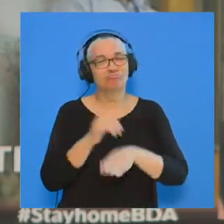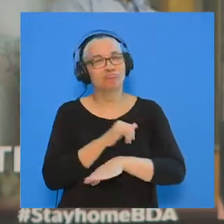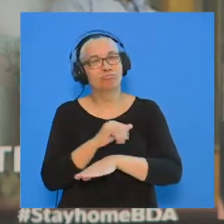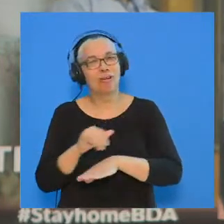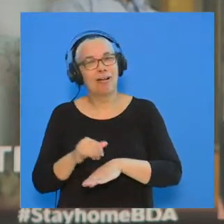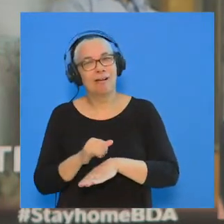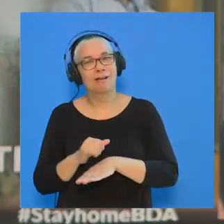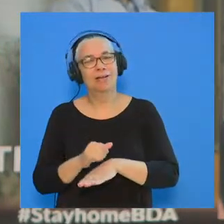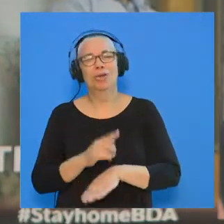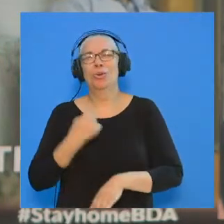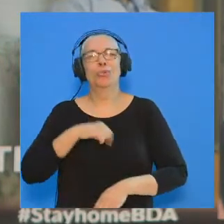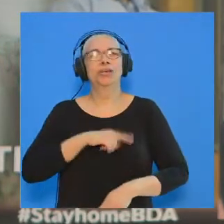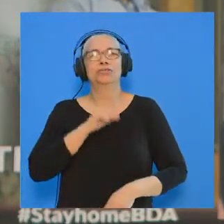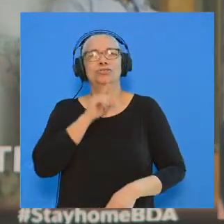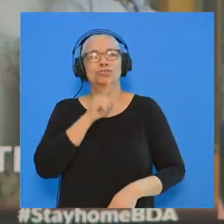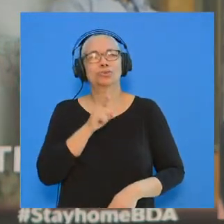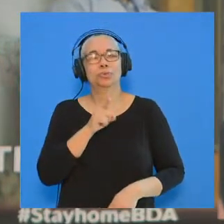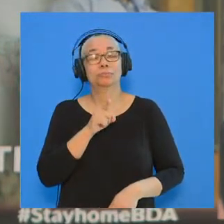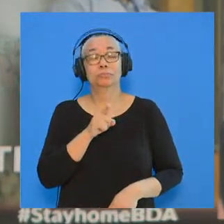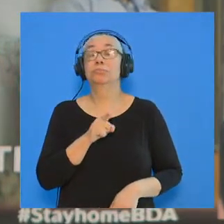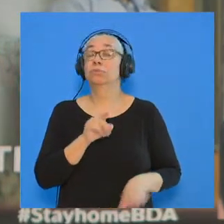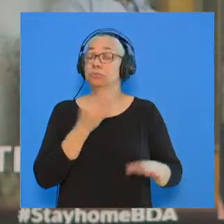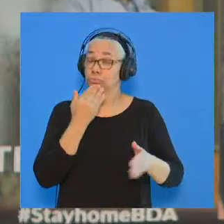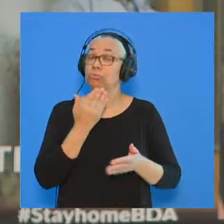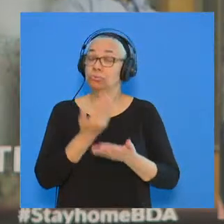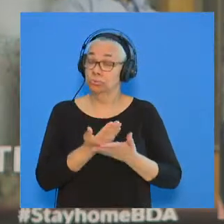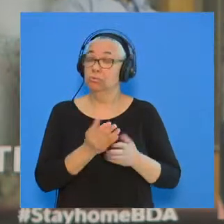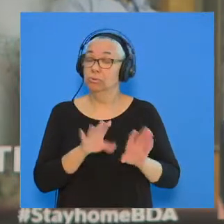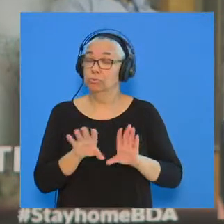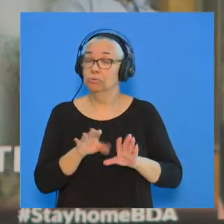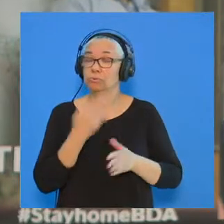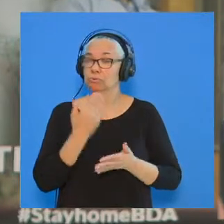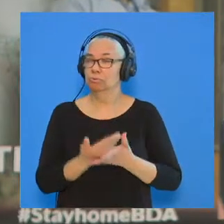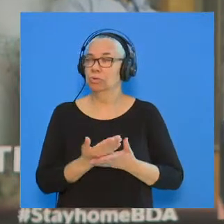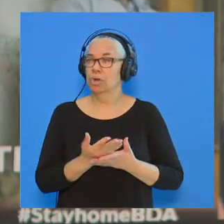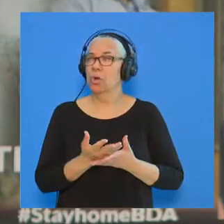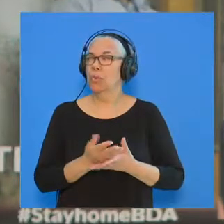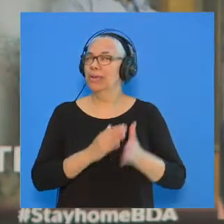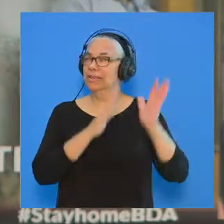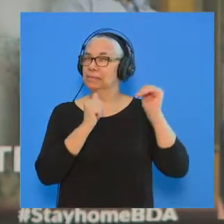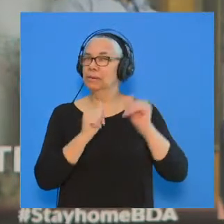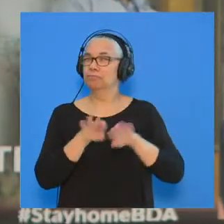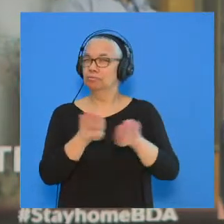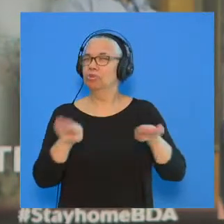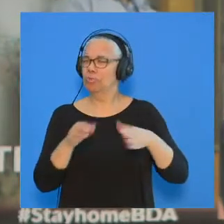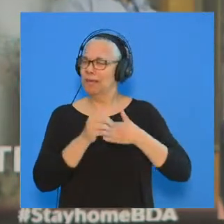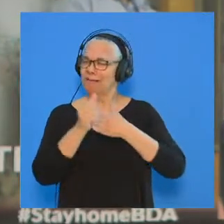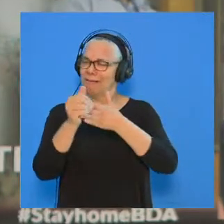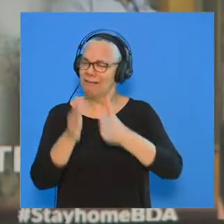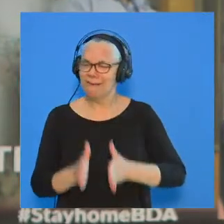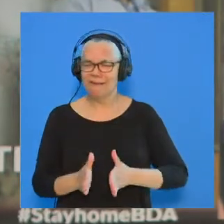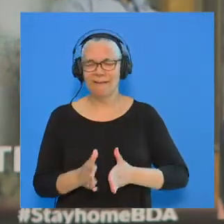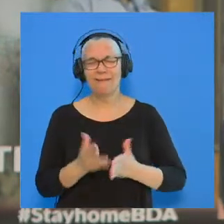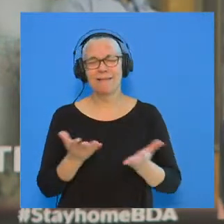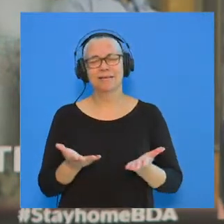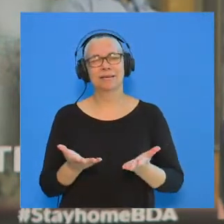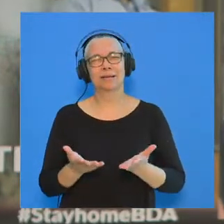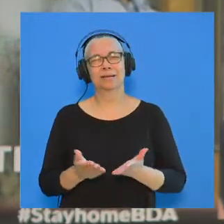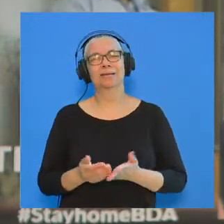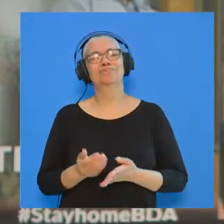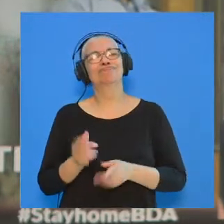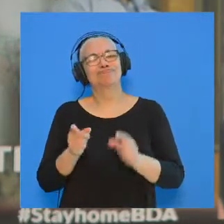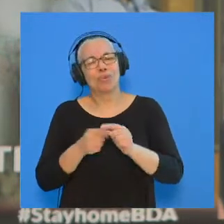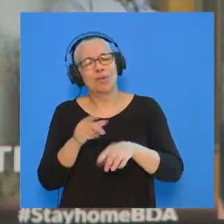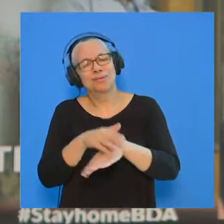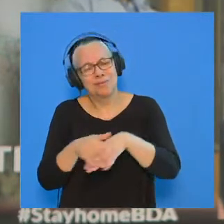are making sure that we're able to do this well. And we expect for Bermuda to be a leader in this space. So the words of comfort that